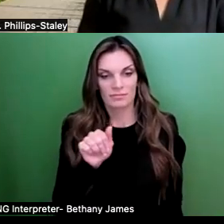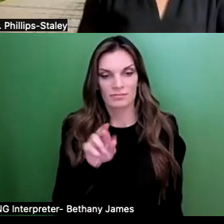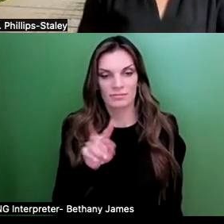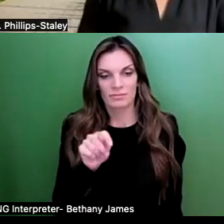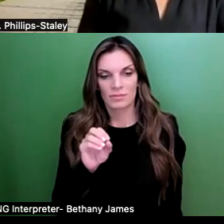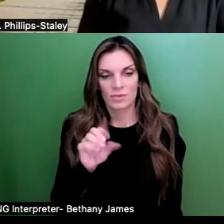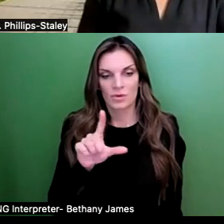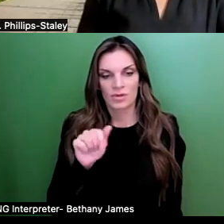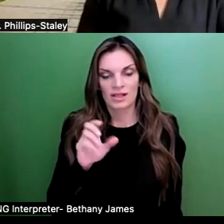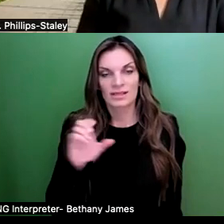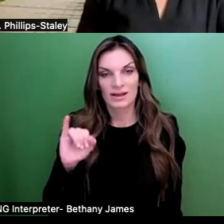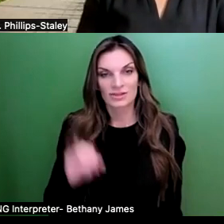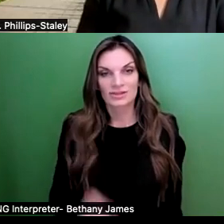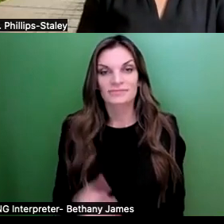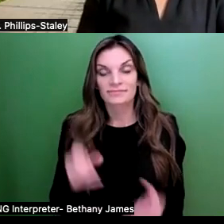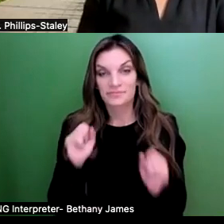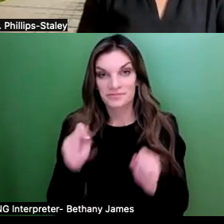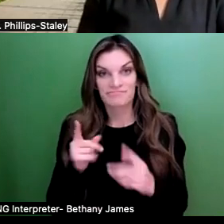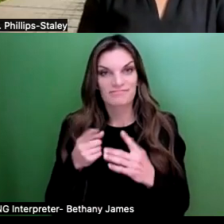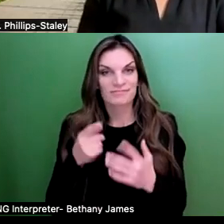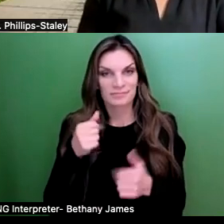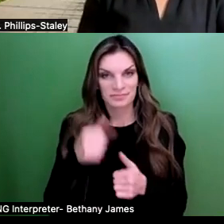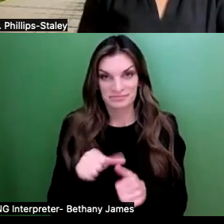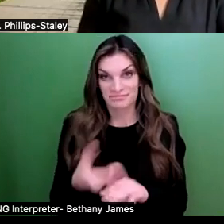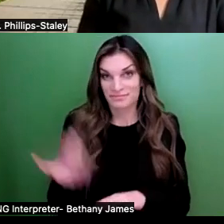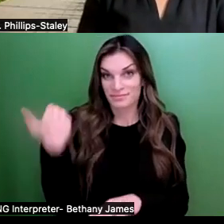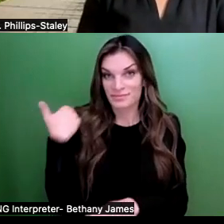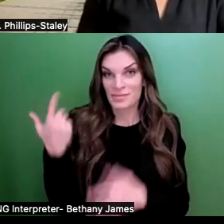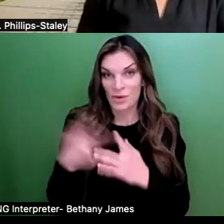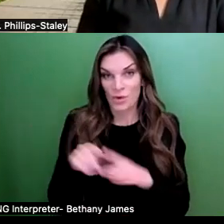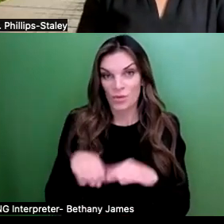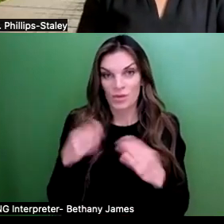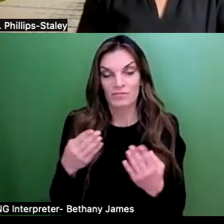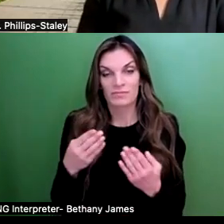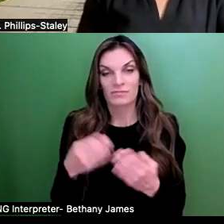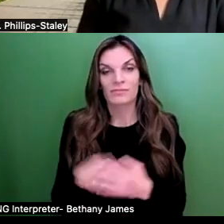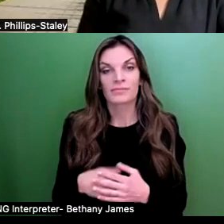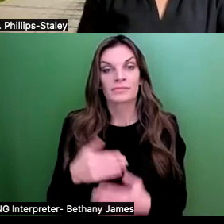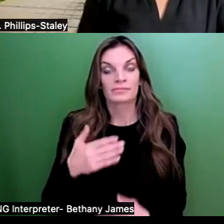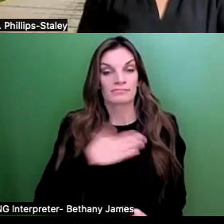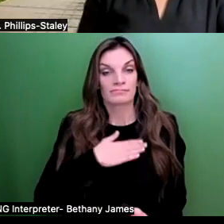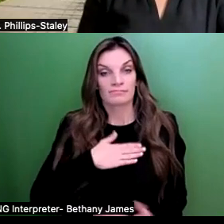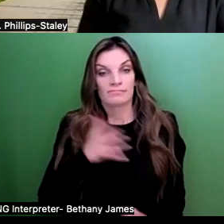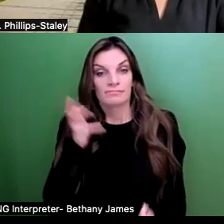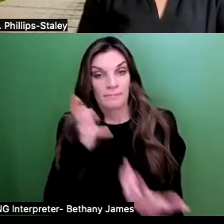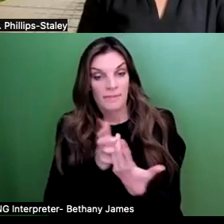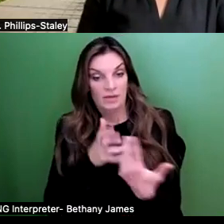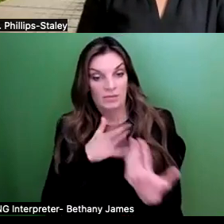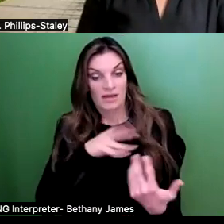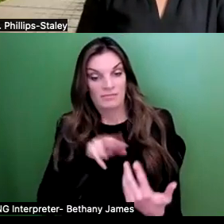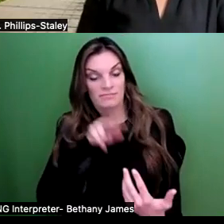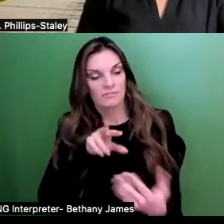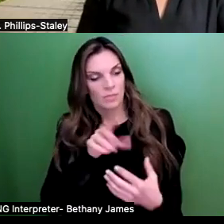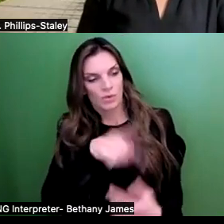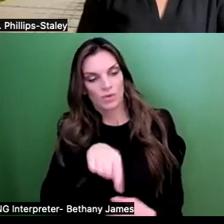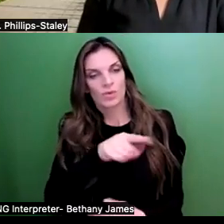Okay. I'll just go back to what I started out with, which was our positions match the views of our members. And in our case, it would be our